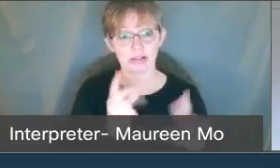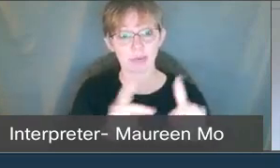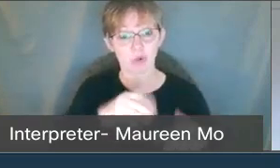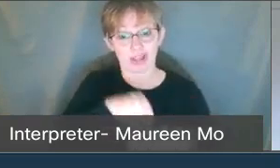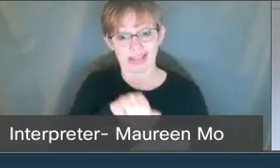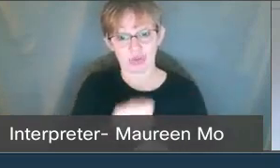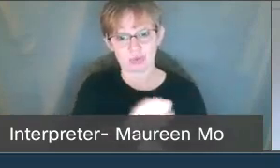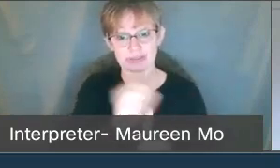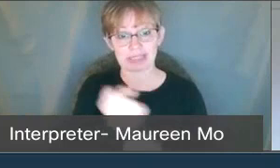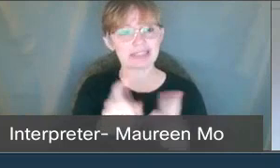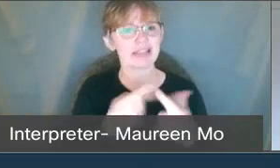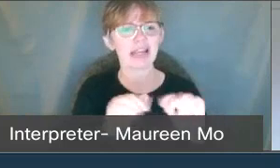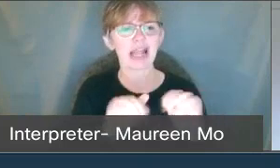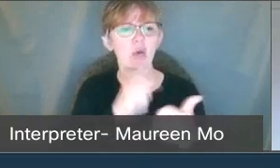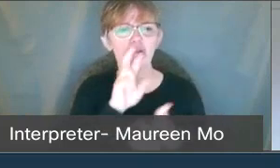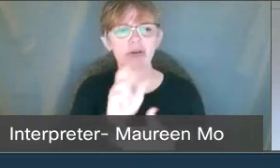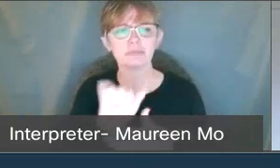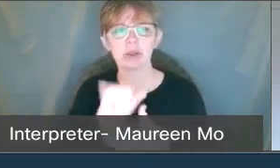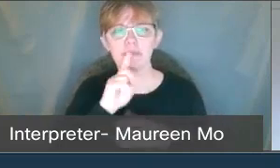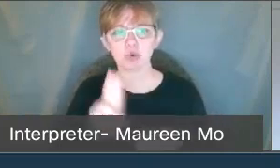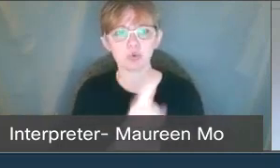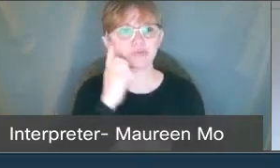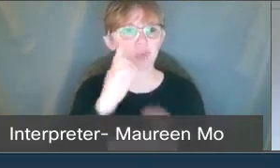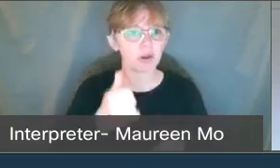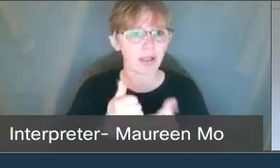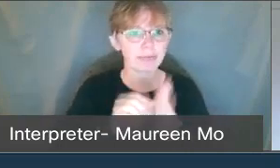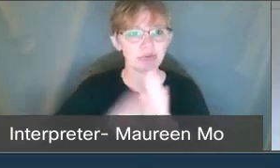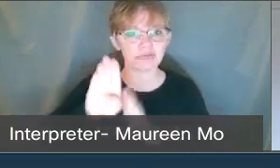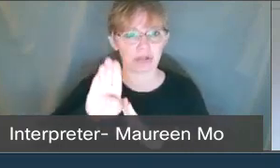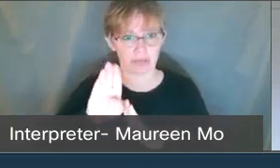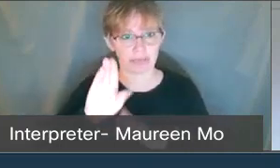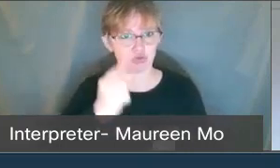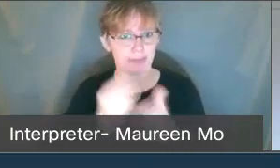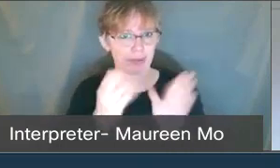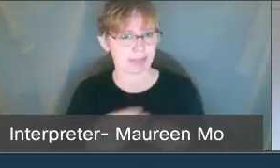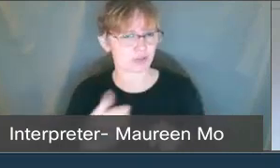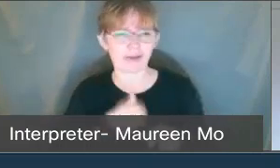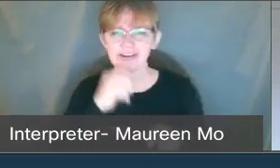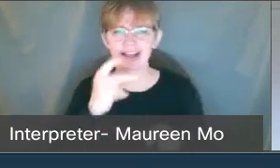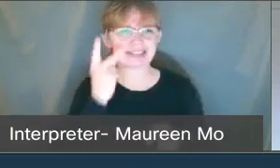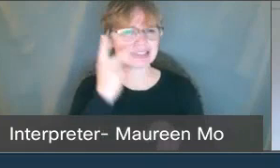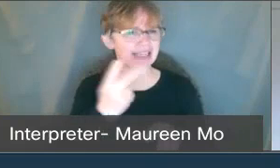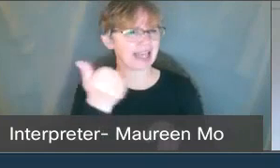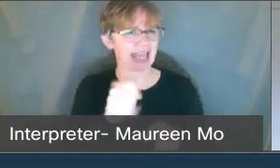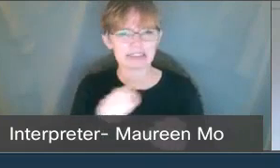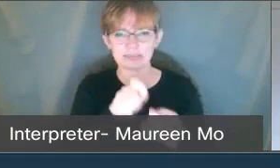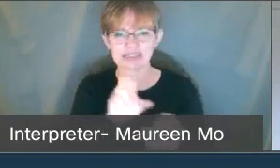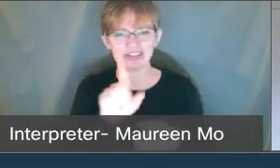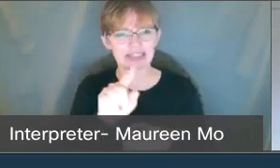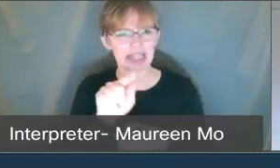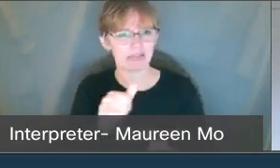instruments are being used to help develop treatment plans, et cetera. So no, I haven't seen anything on the data specifically to answer that question.